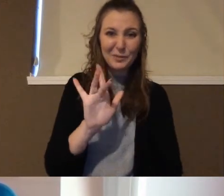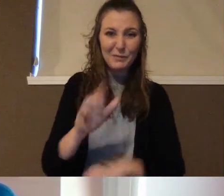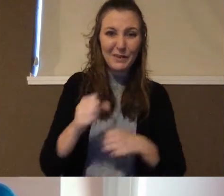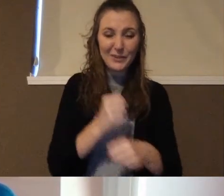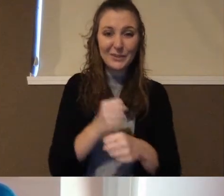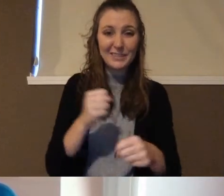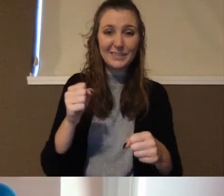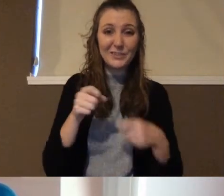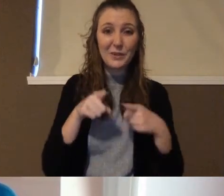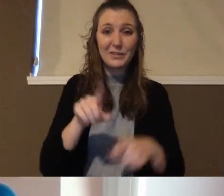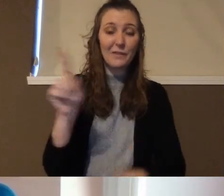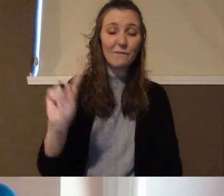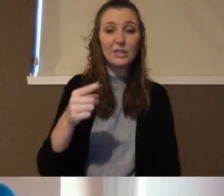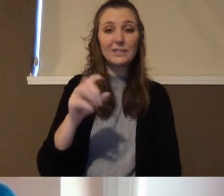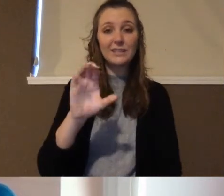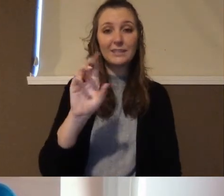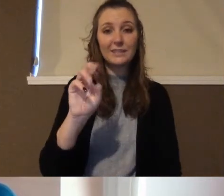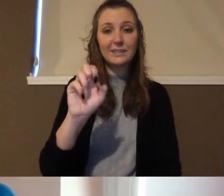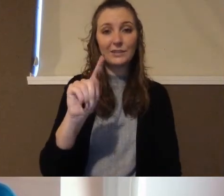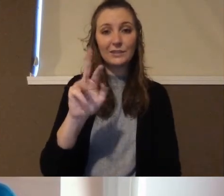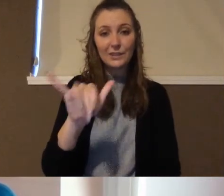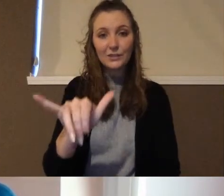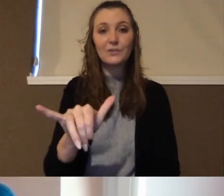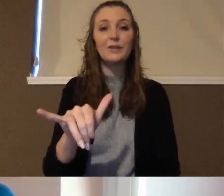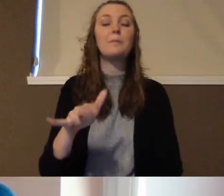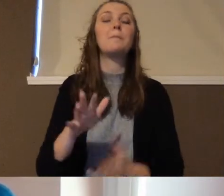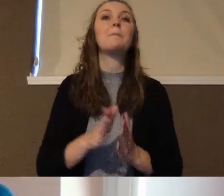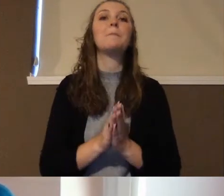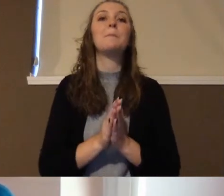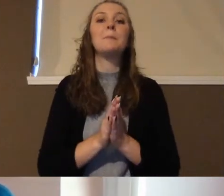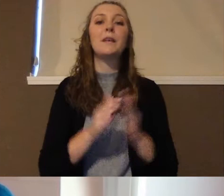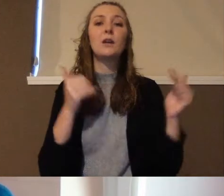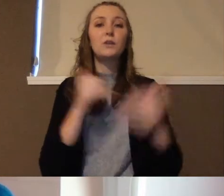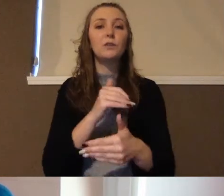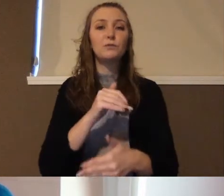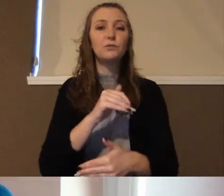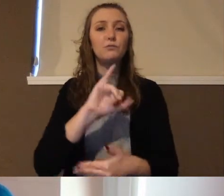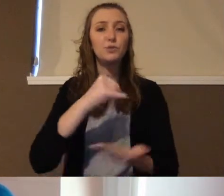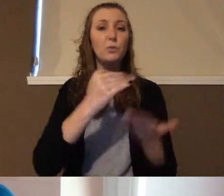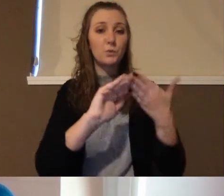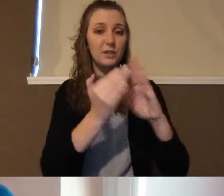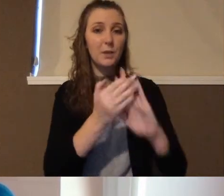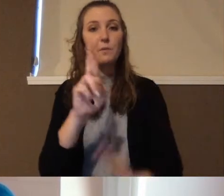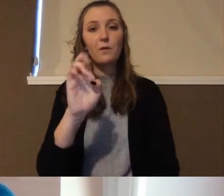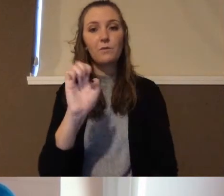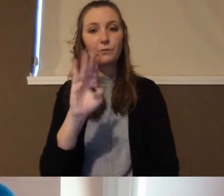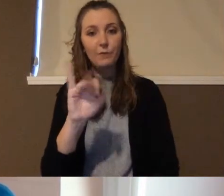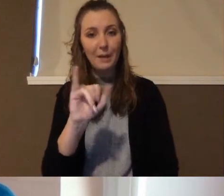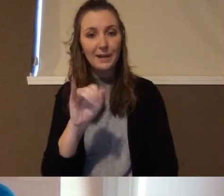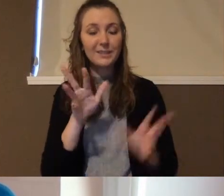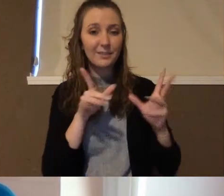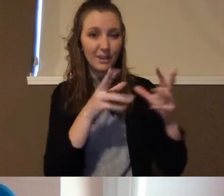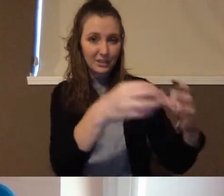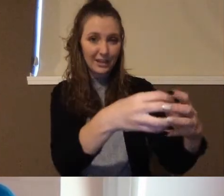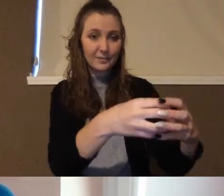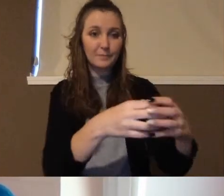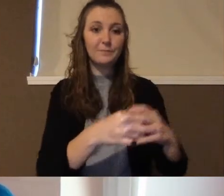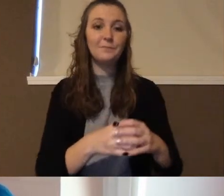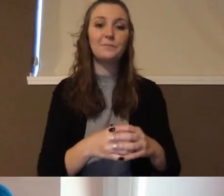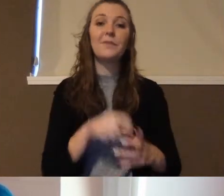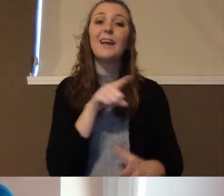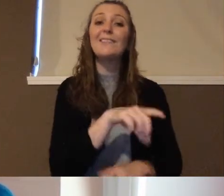near Jerusalem and were doing the same thing Jesus talks